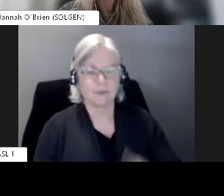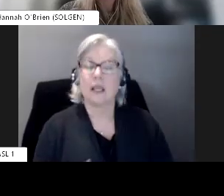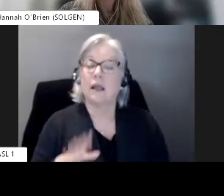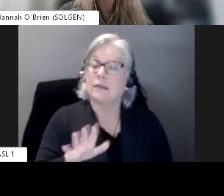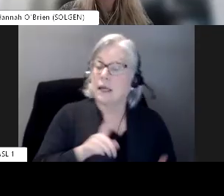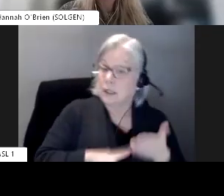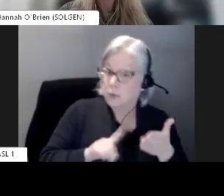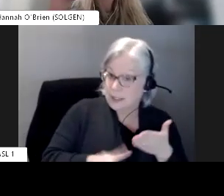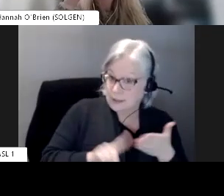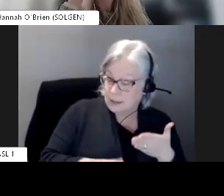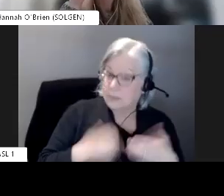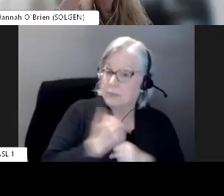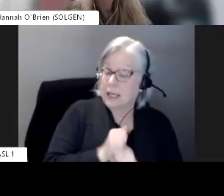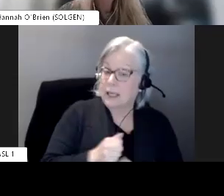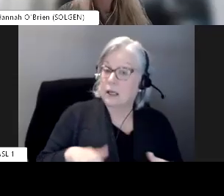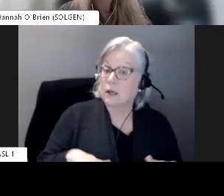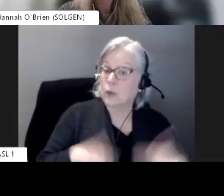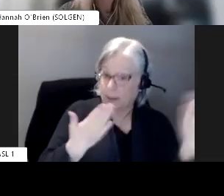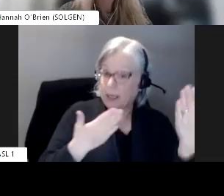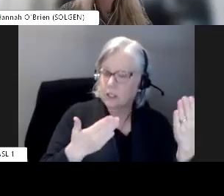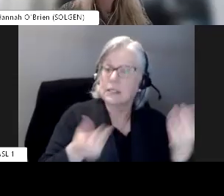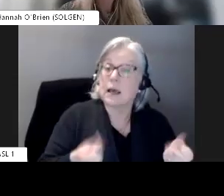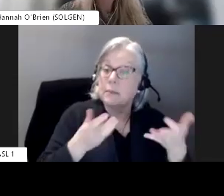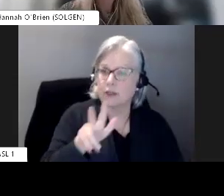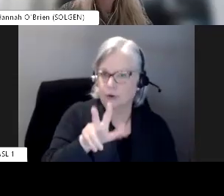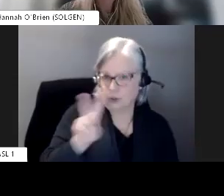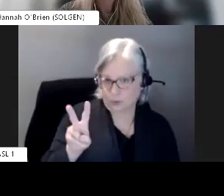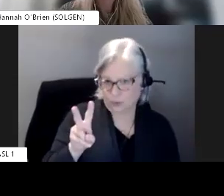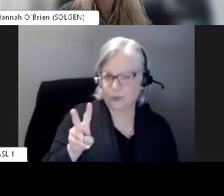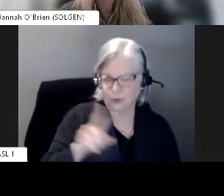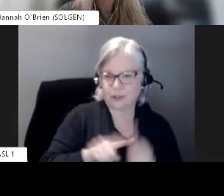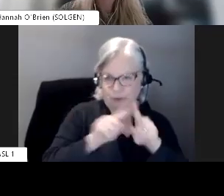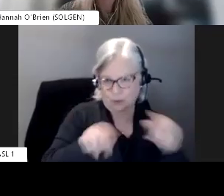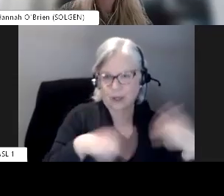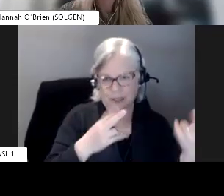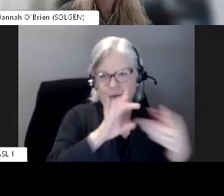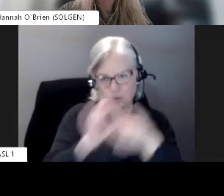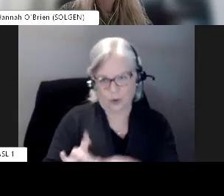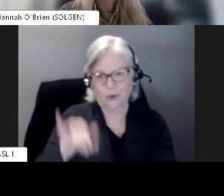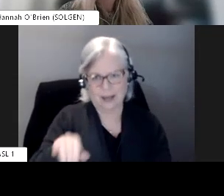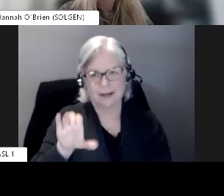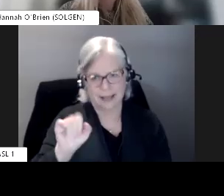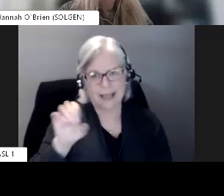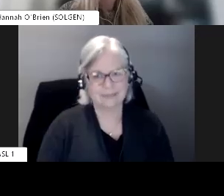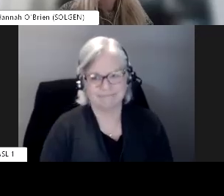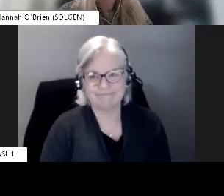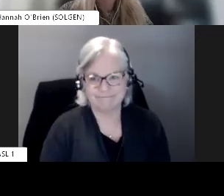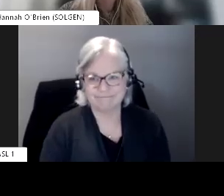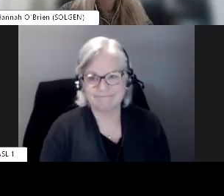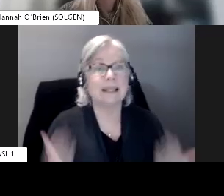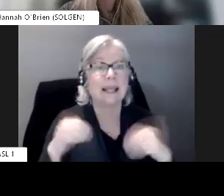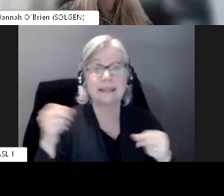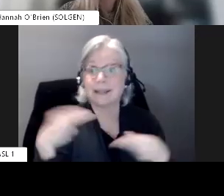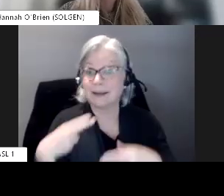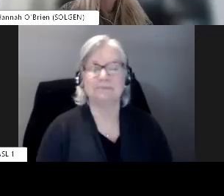32 preventative recommendations in relation to the Ryan case. Next slide, please, Hannah.